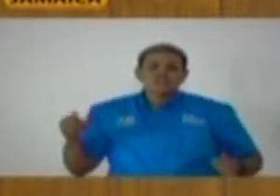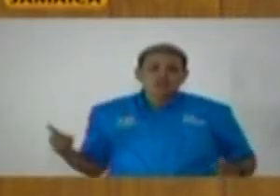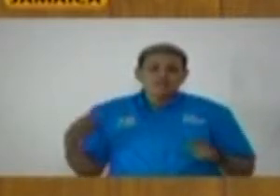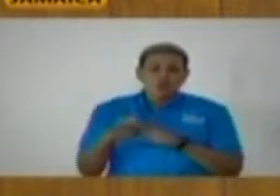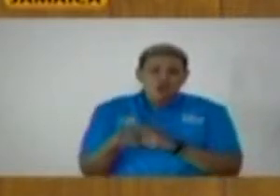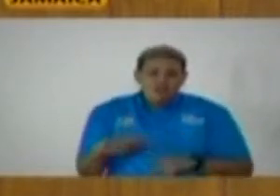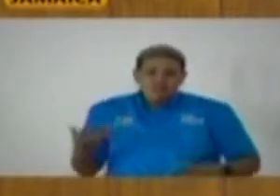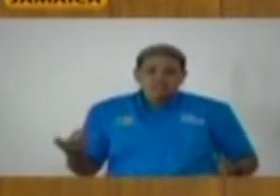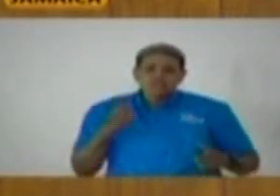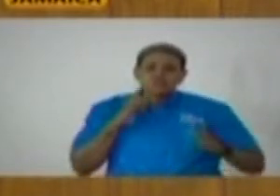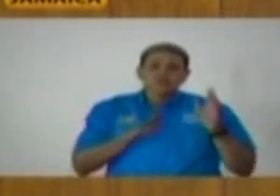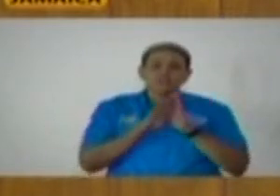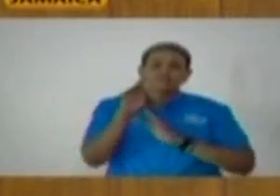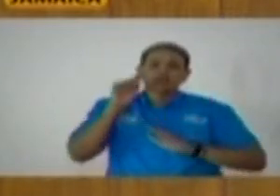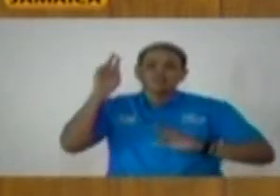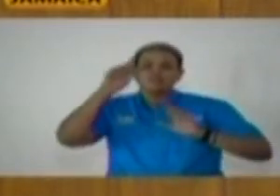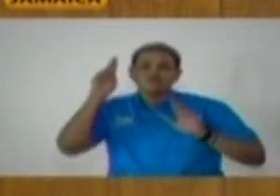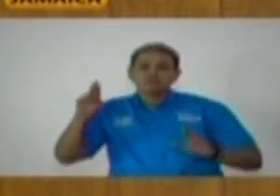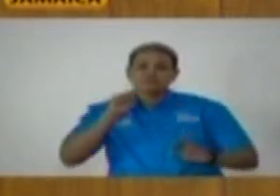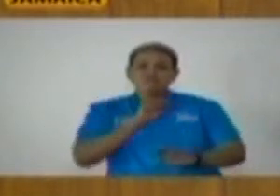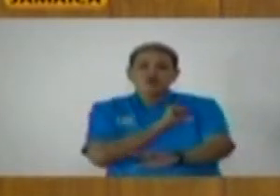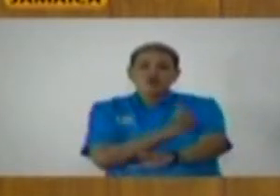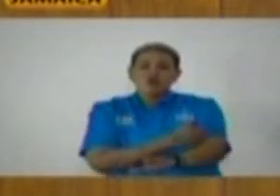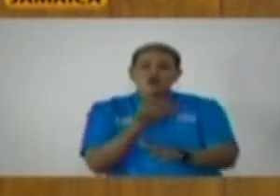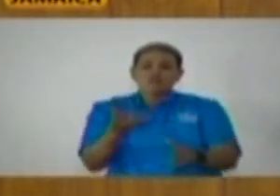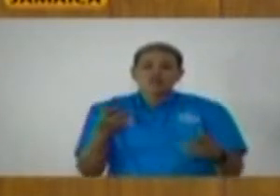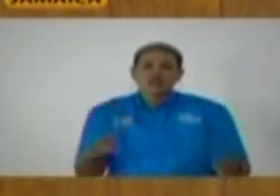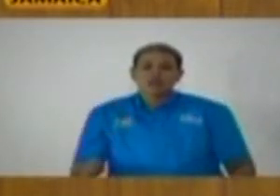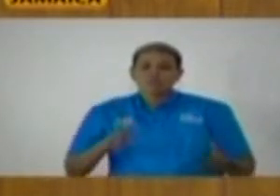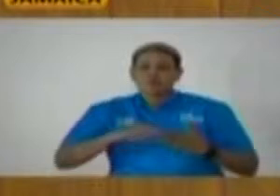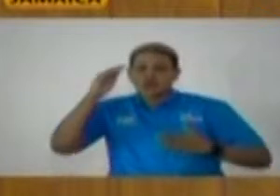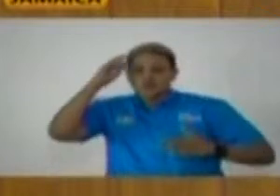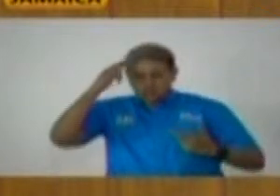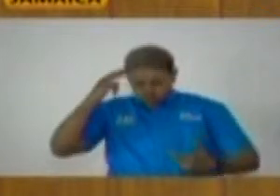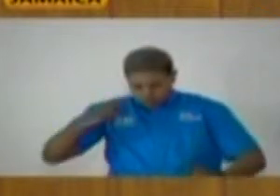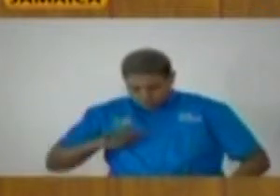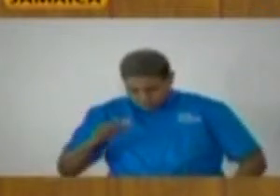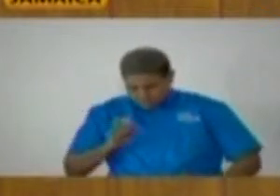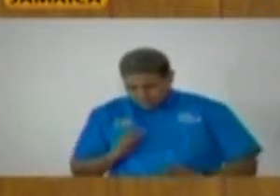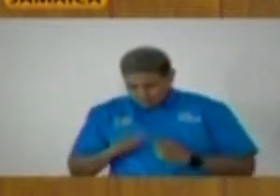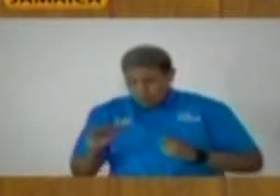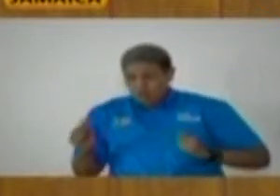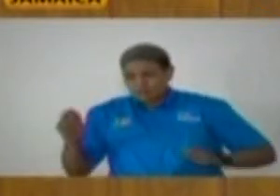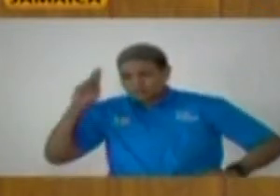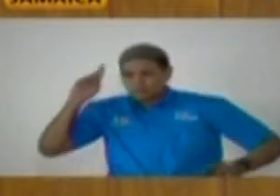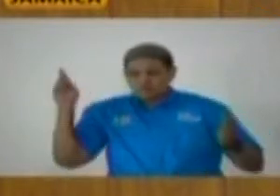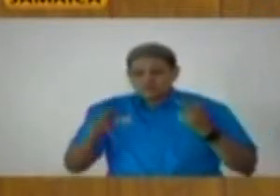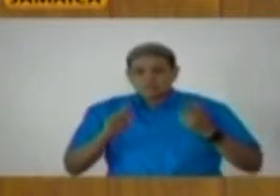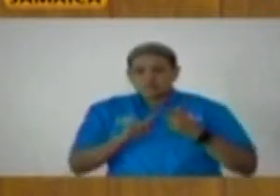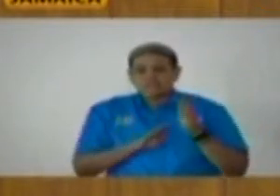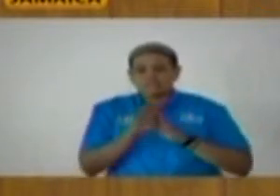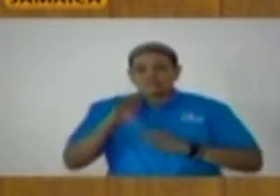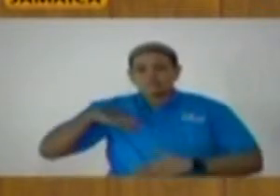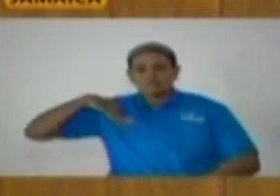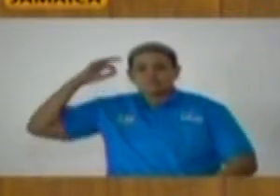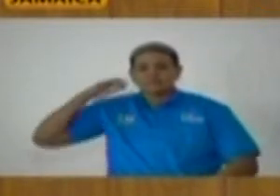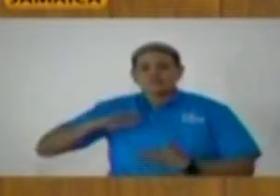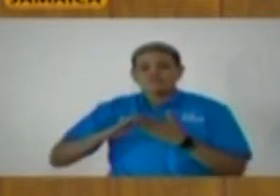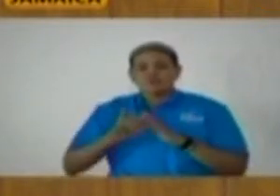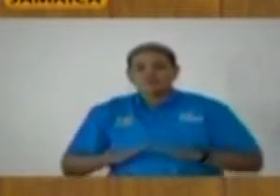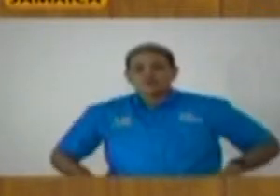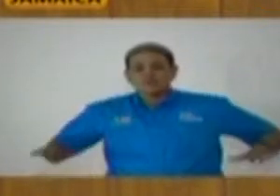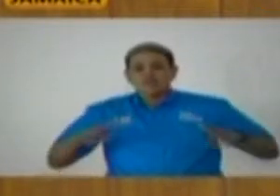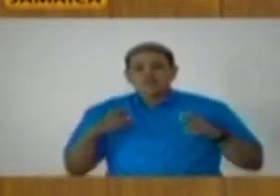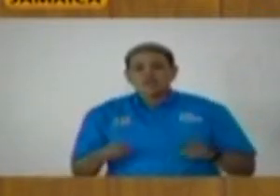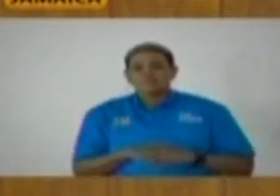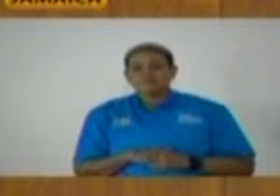conflicts, to develop respect for authority, to learn to respect themselves and others, and to develop a spirit of community.